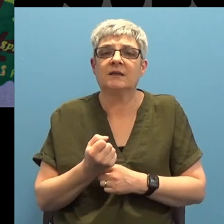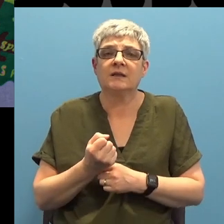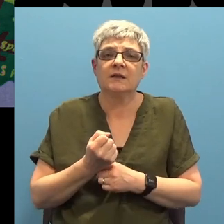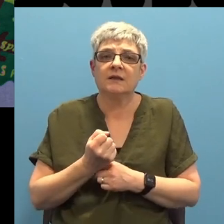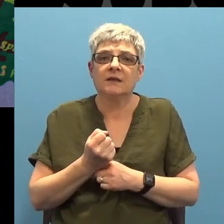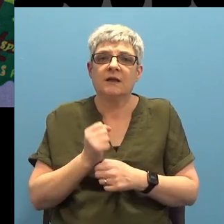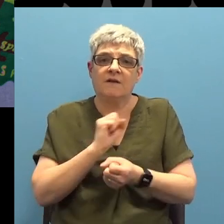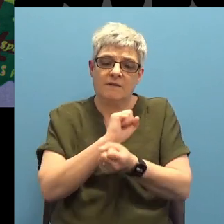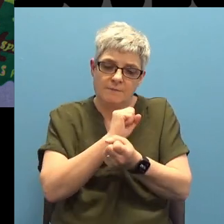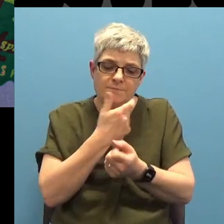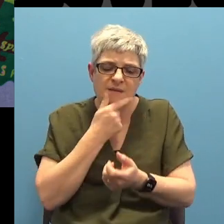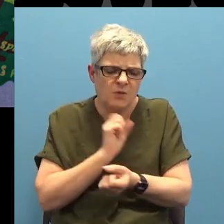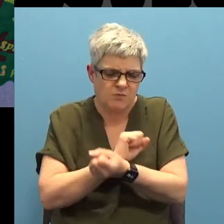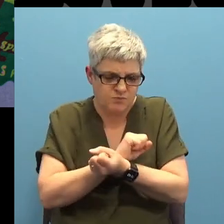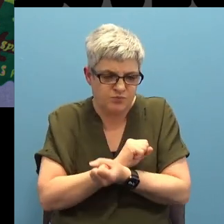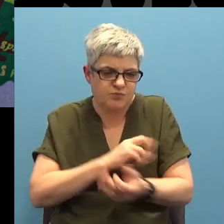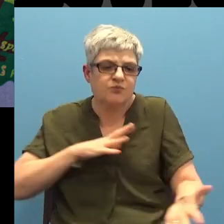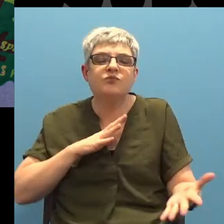set people free,